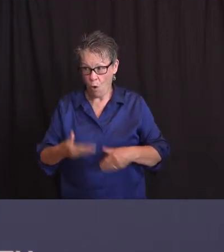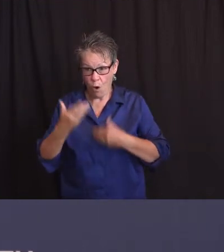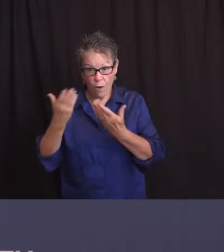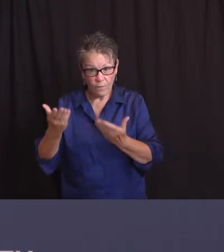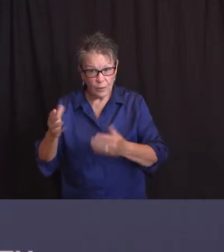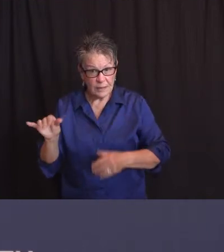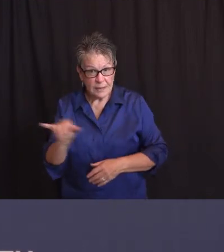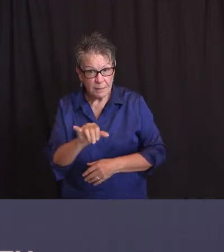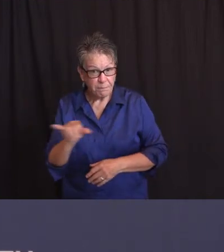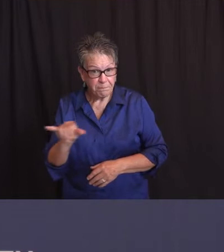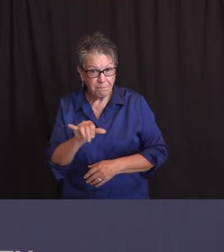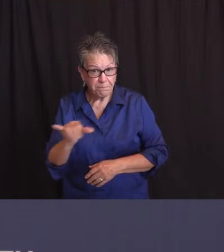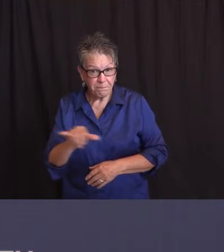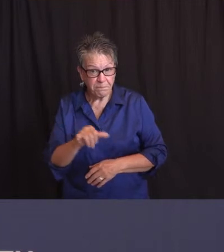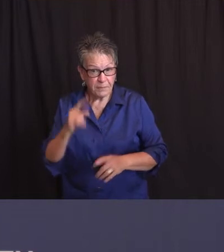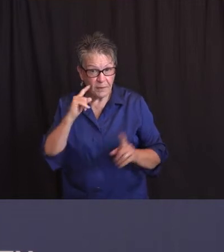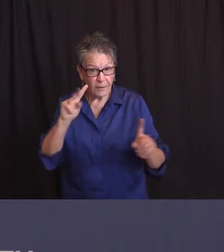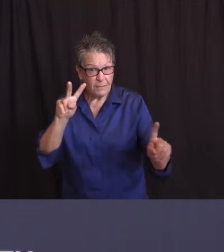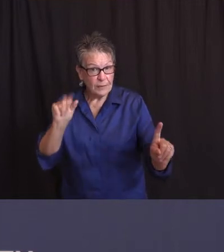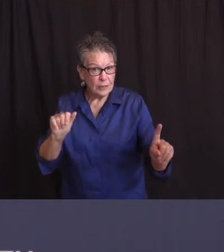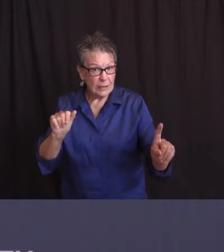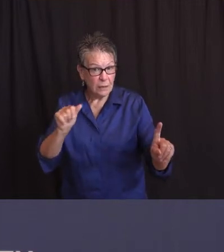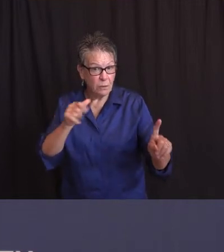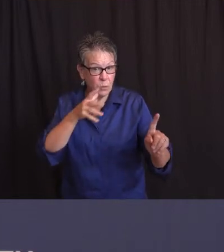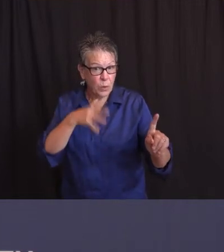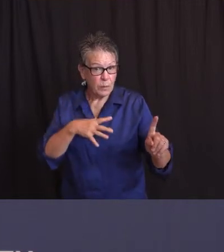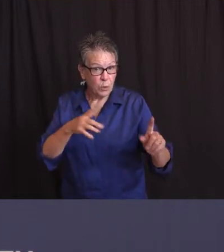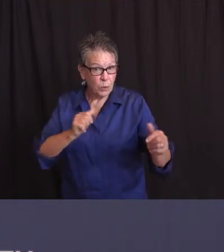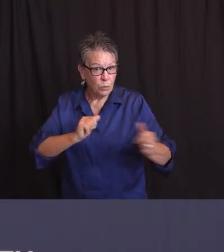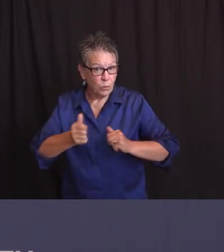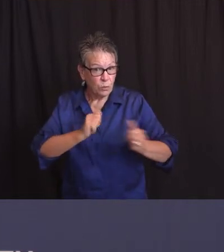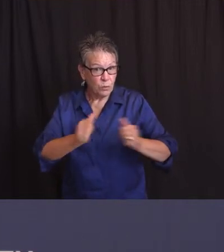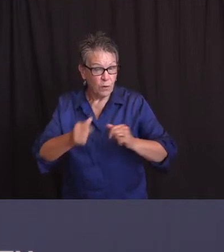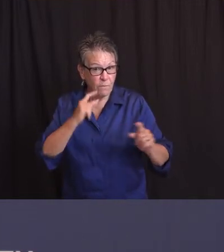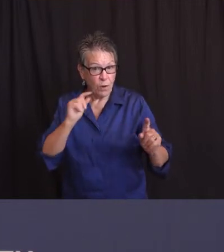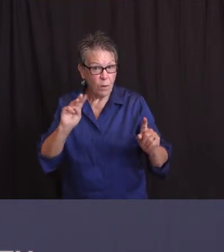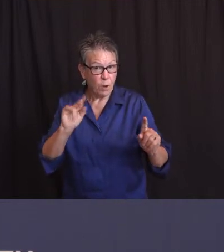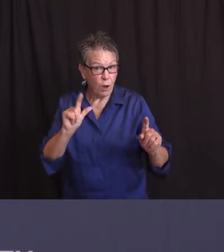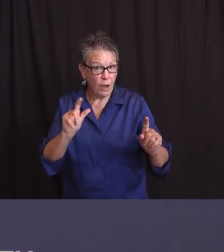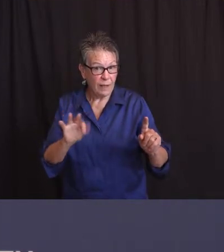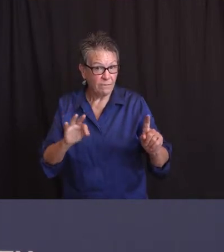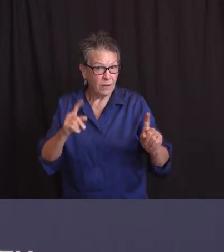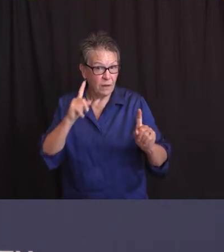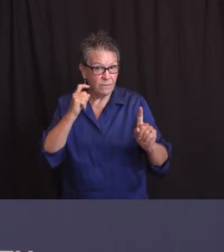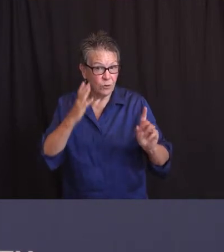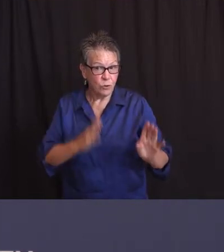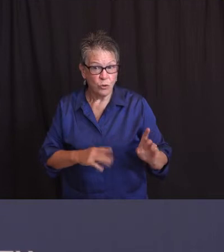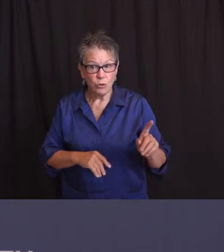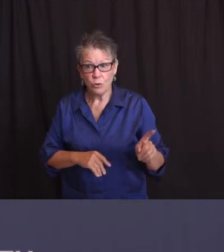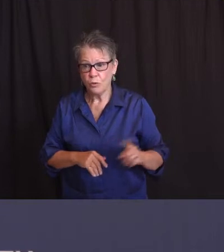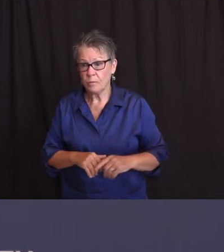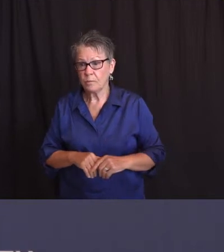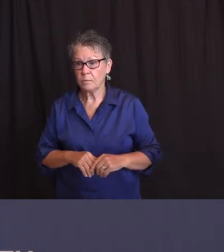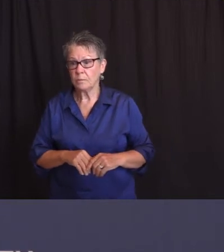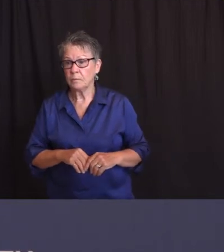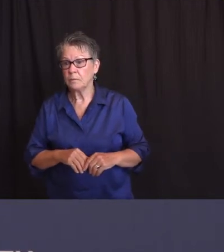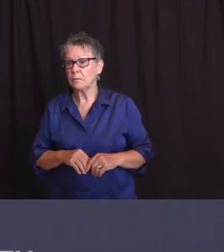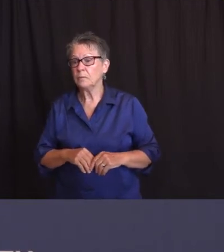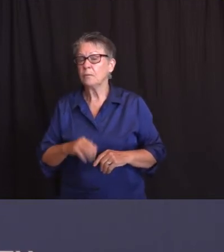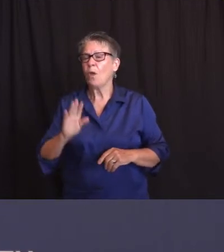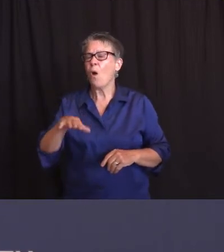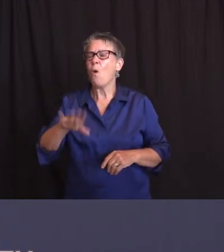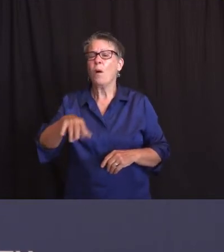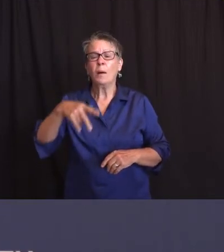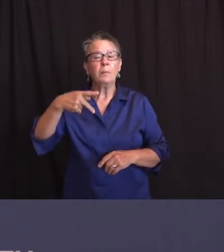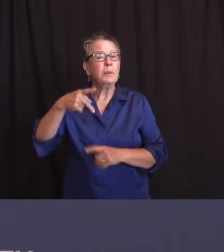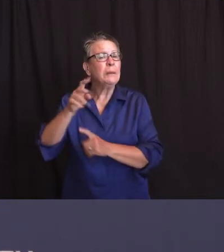sir. So everything from vaccine supply to PPE to ventilators, beds. We still have the field medical